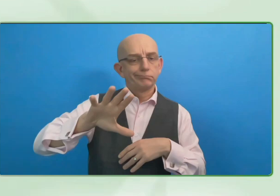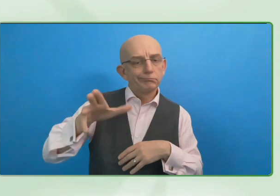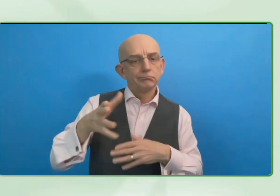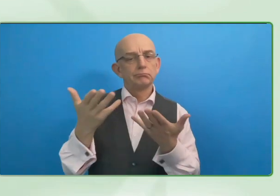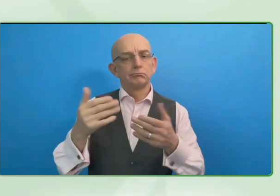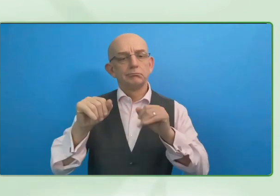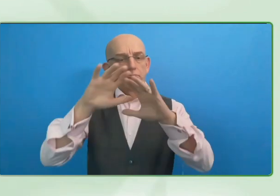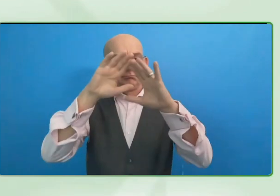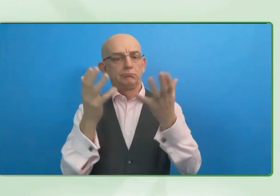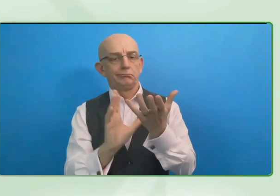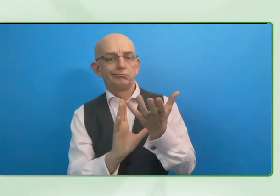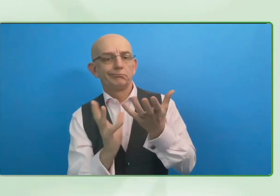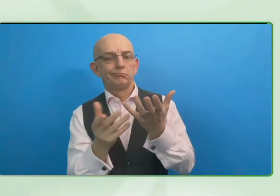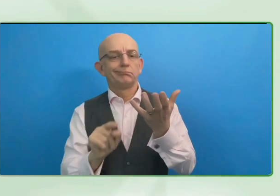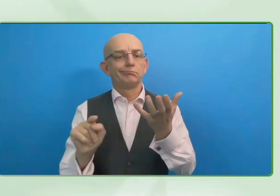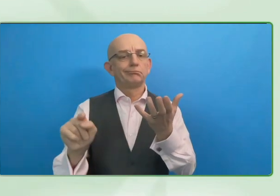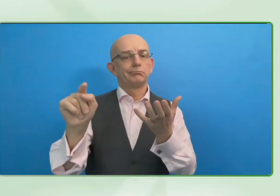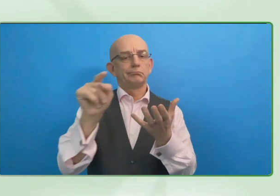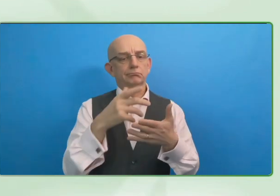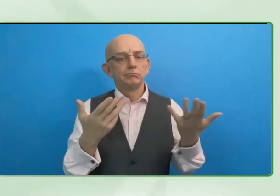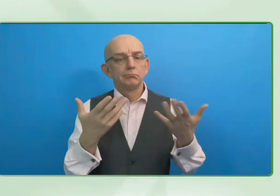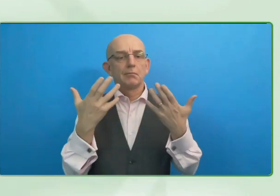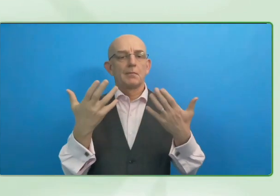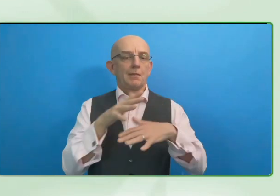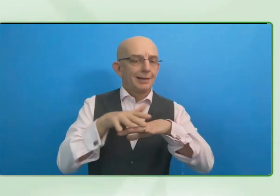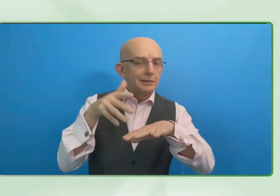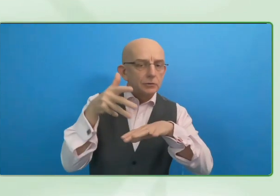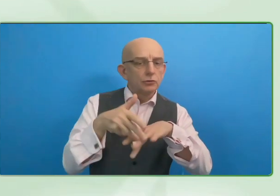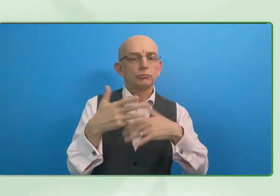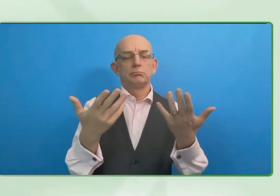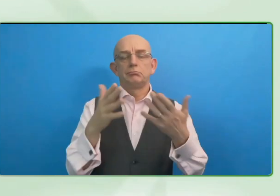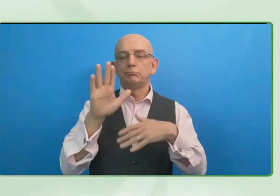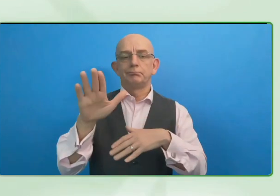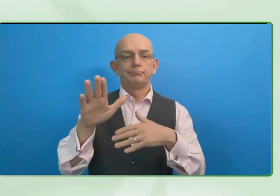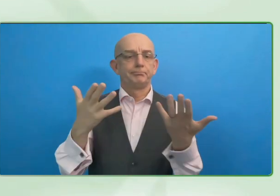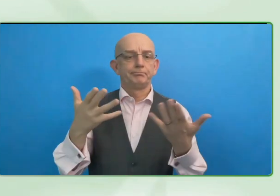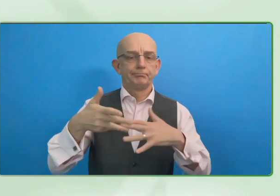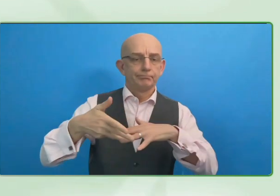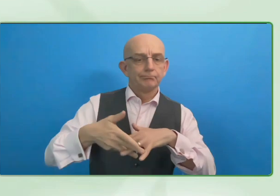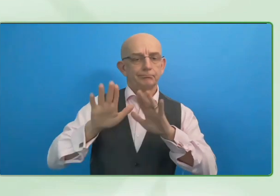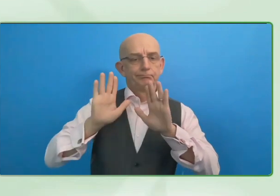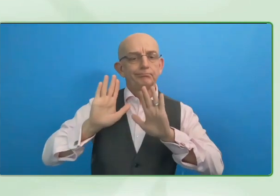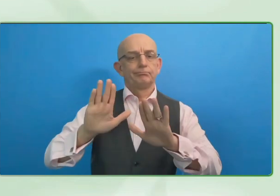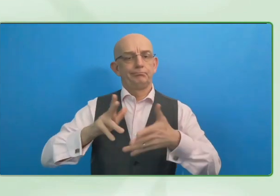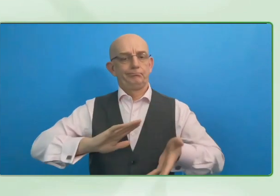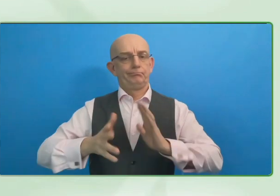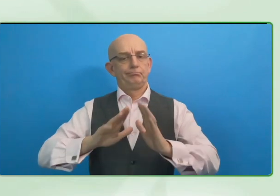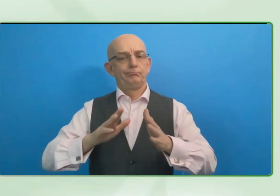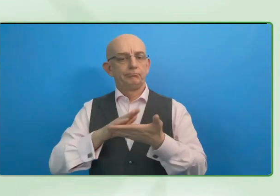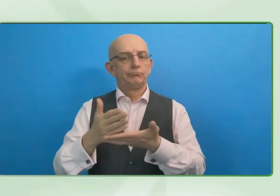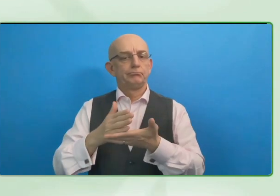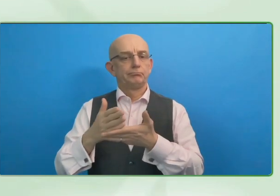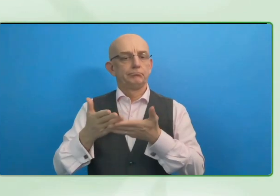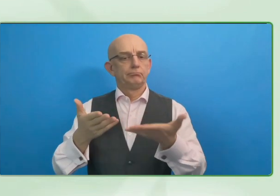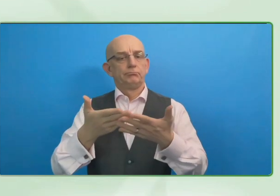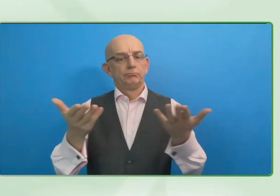indigenous or their ethnic sign language interpretation services. So, which is, we want to have collaboration with